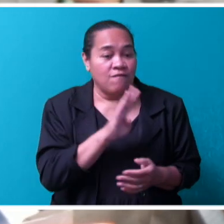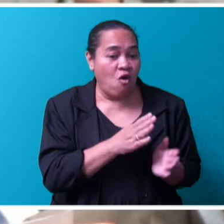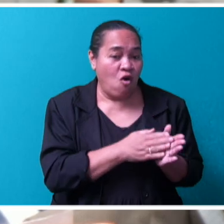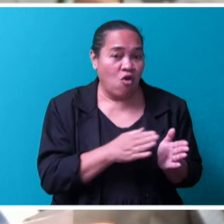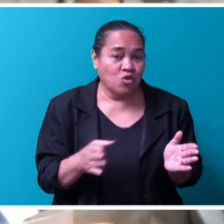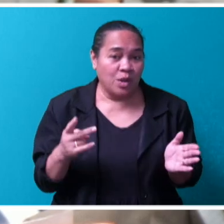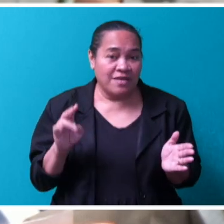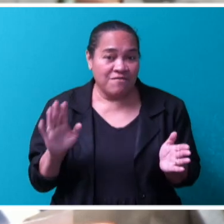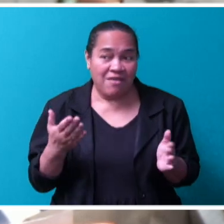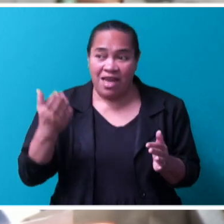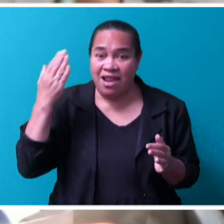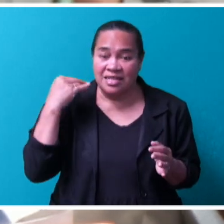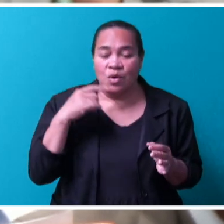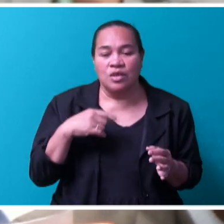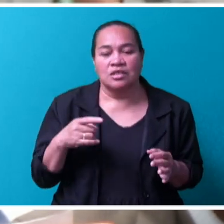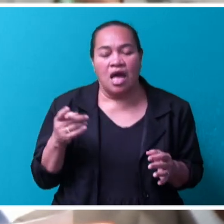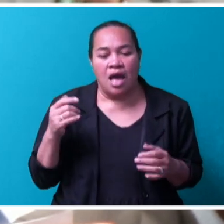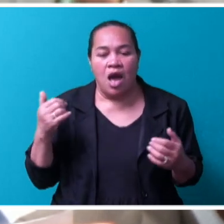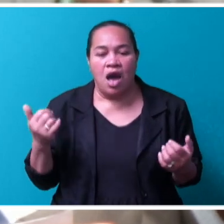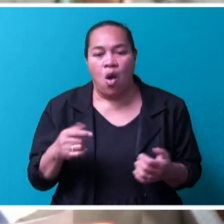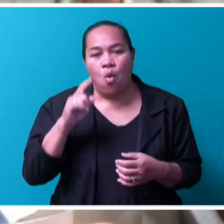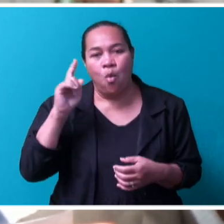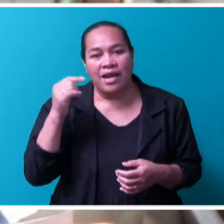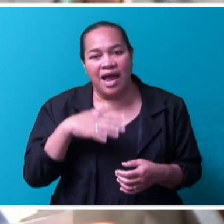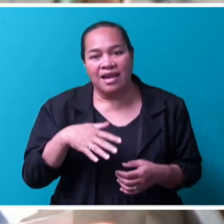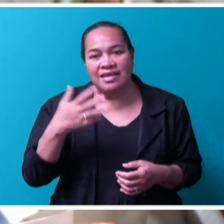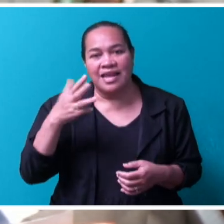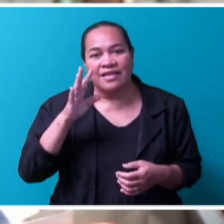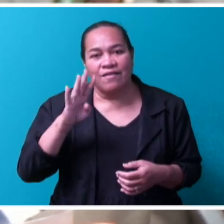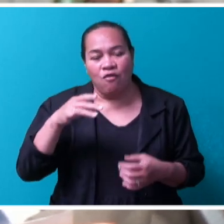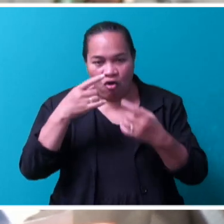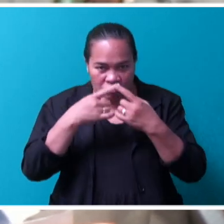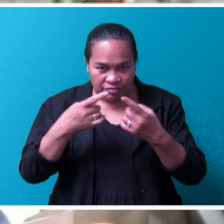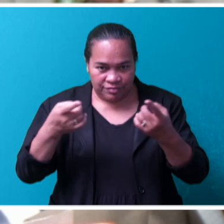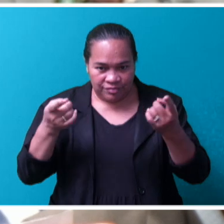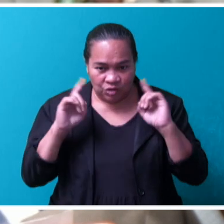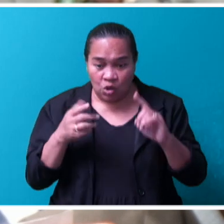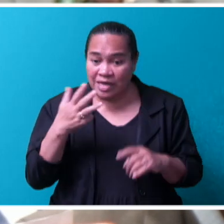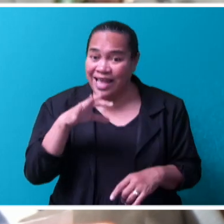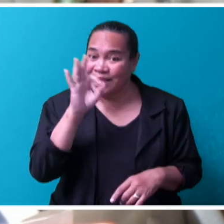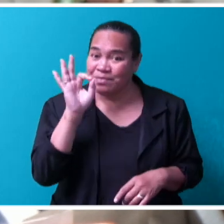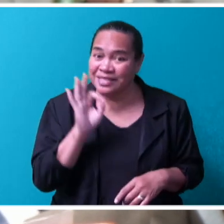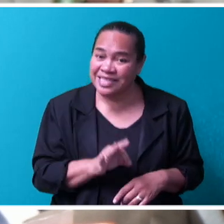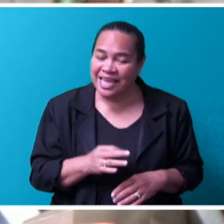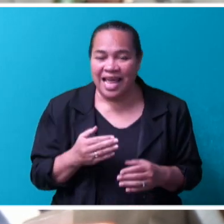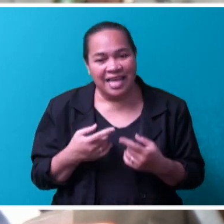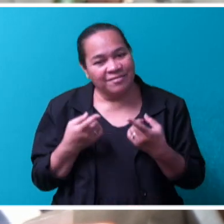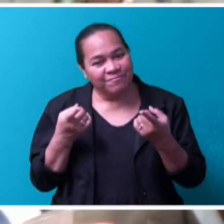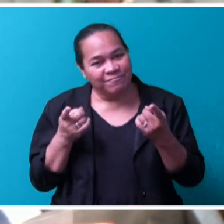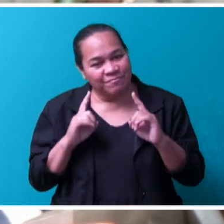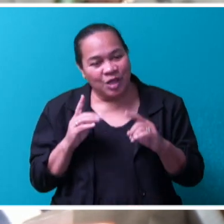2024-2025 recorded 194 graduates to a reported 90% graduate employment